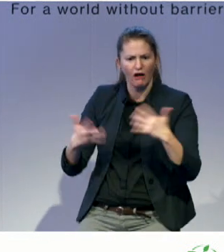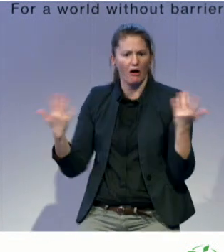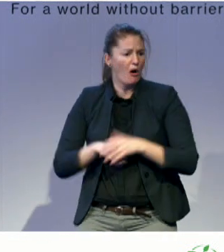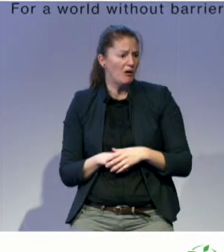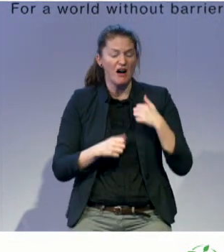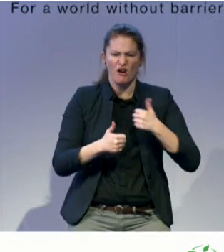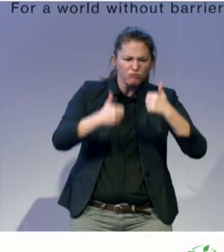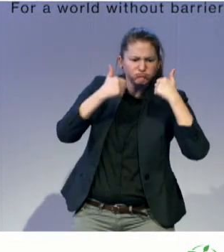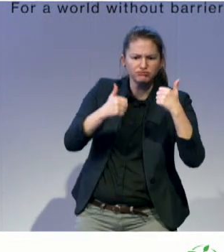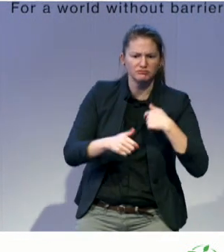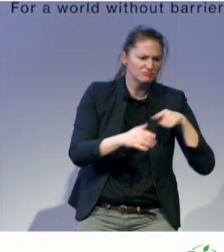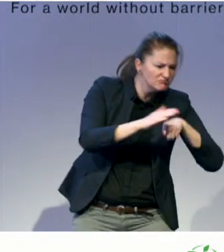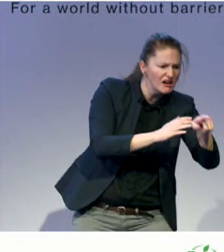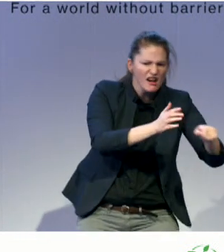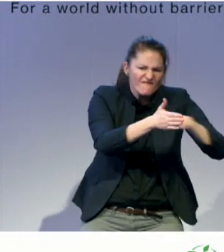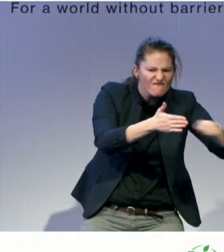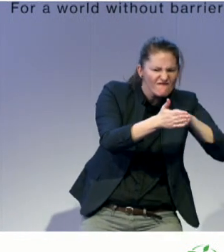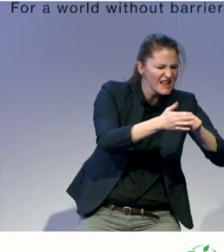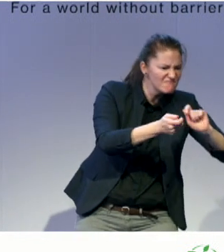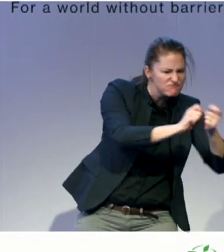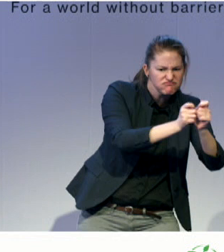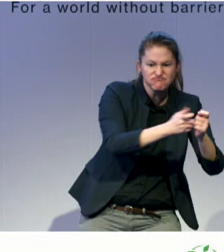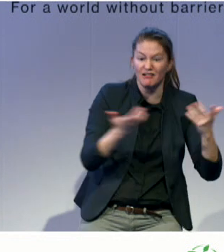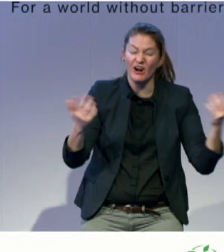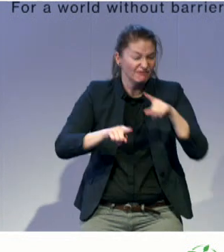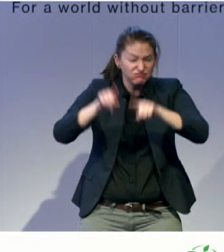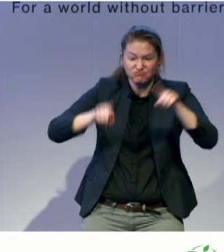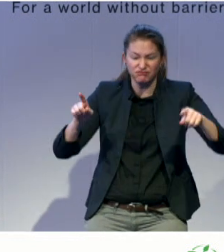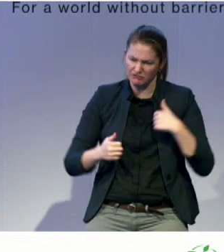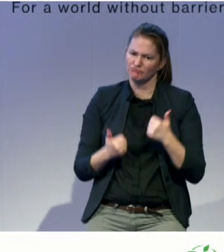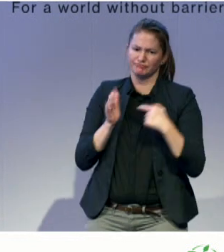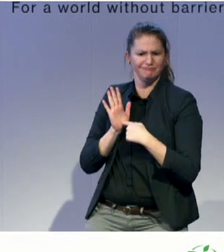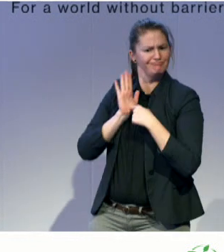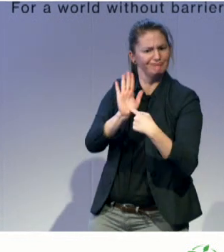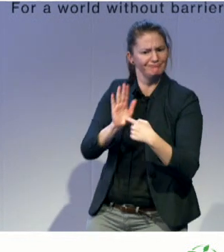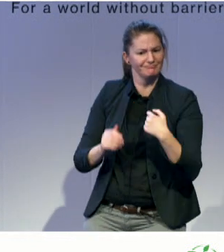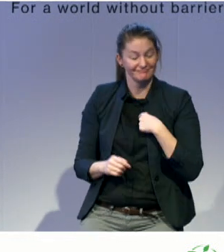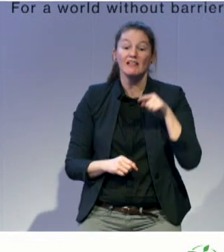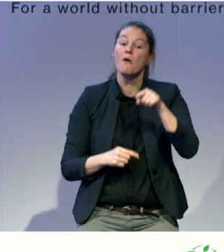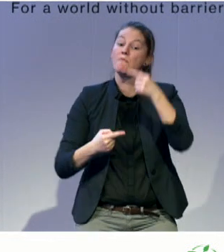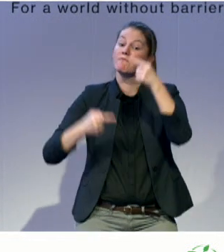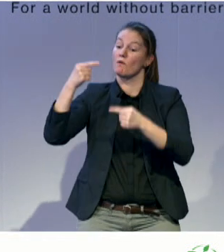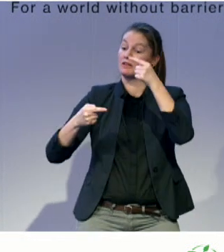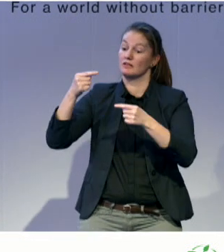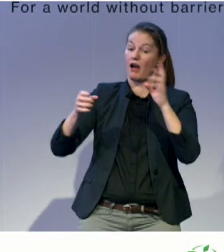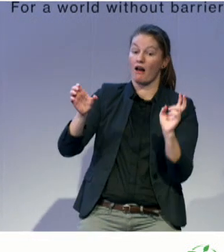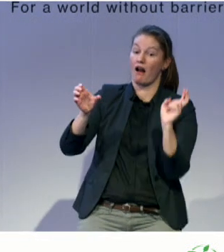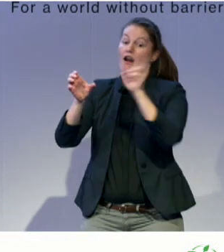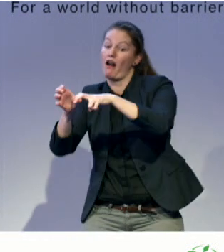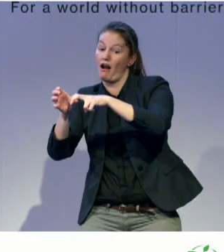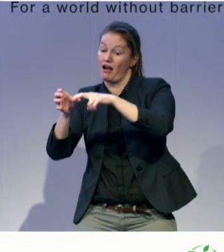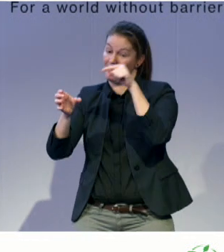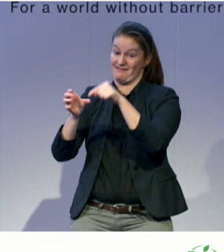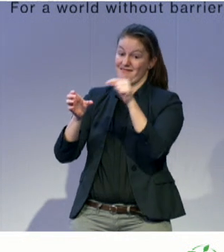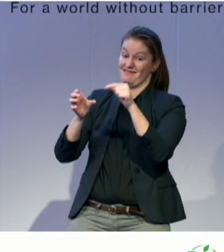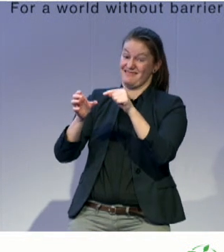on. So it is with political participation. Political parties and most elected officials, I can